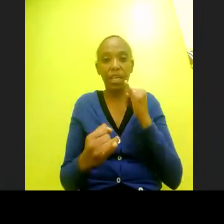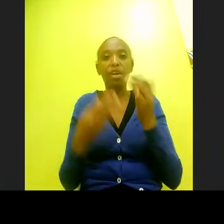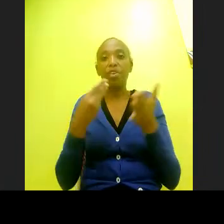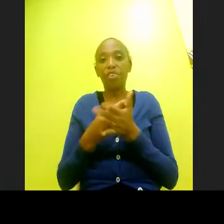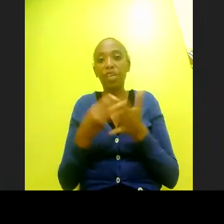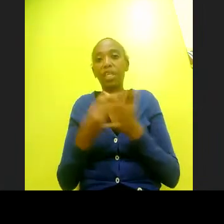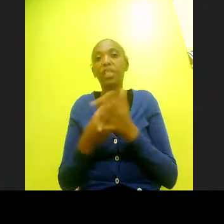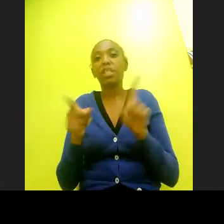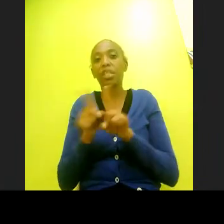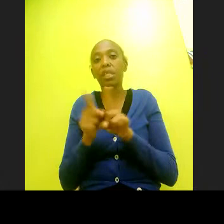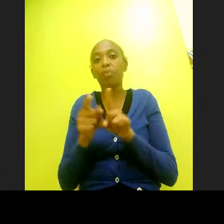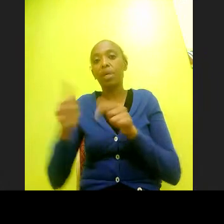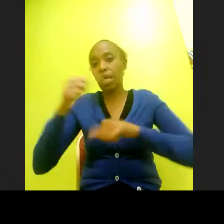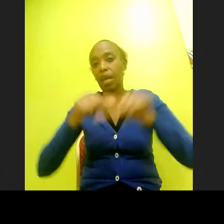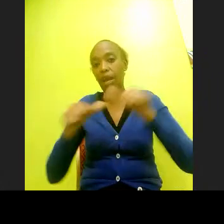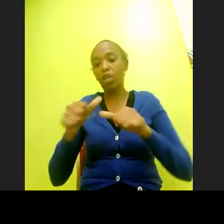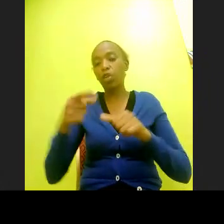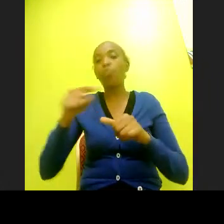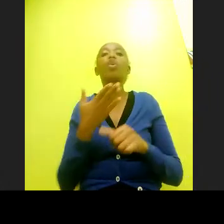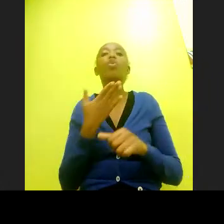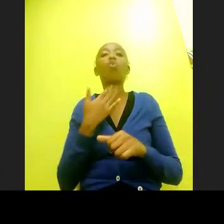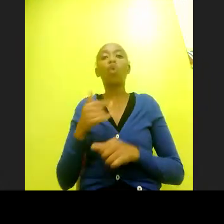Action Coalition, we want to look at